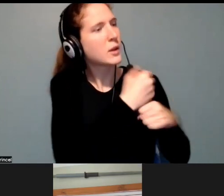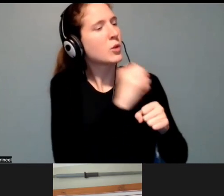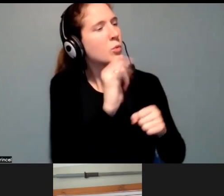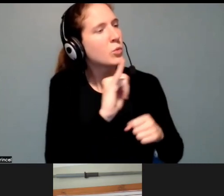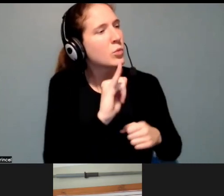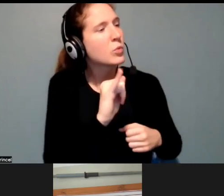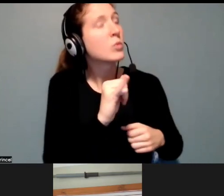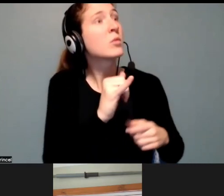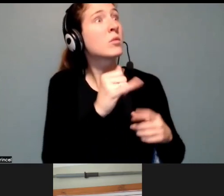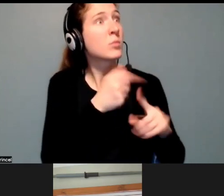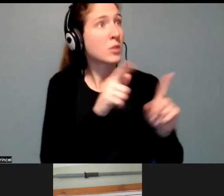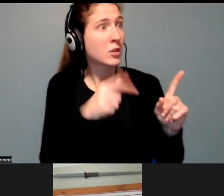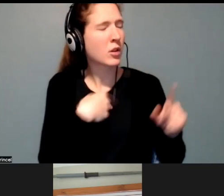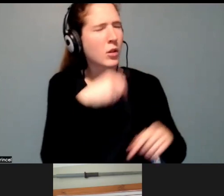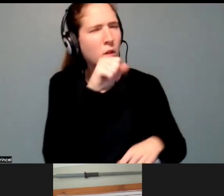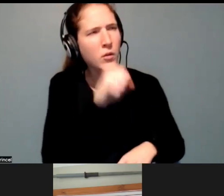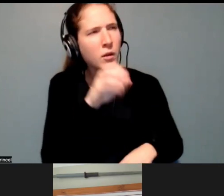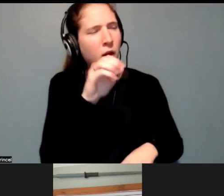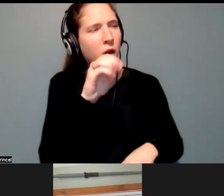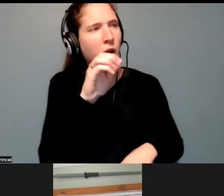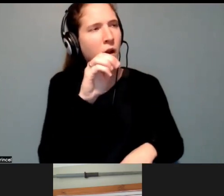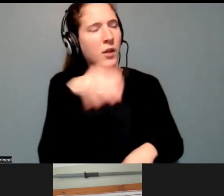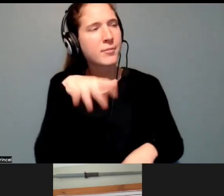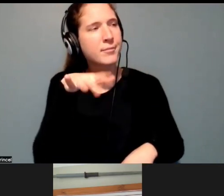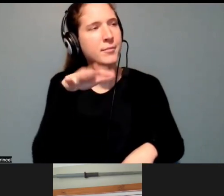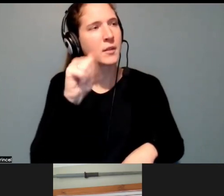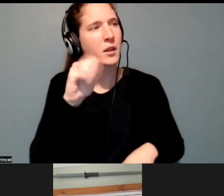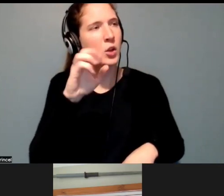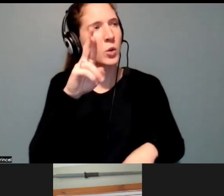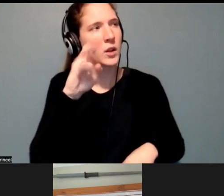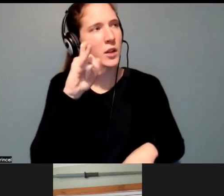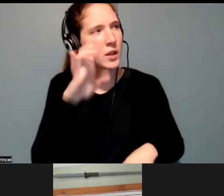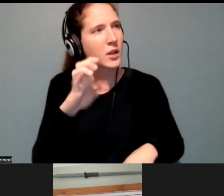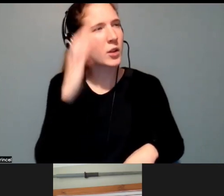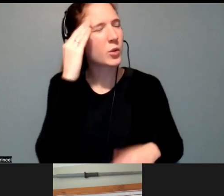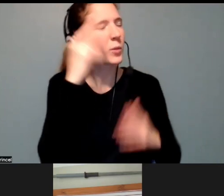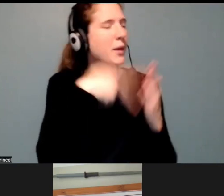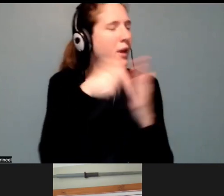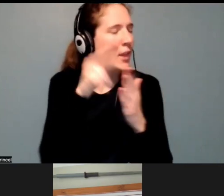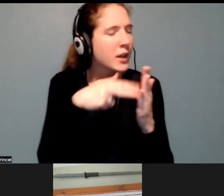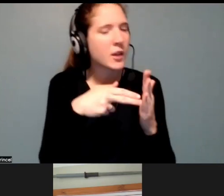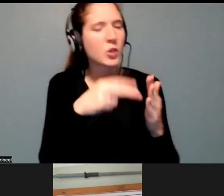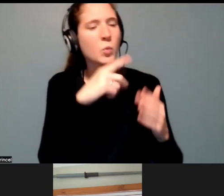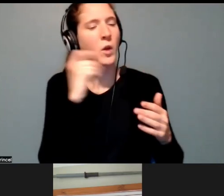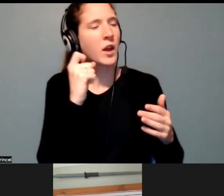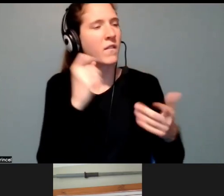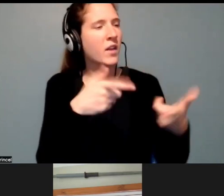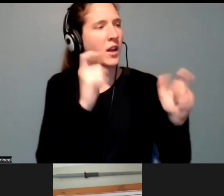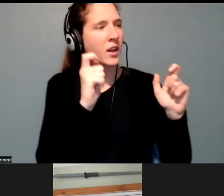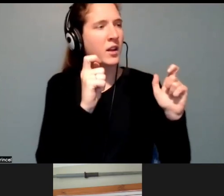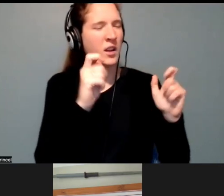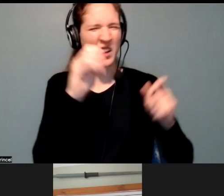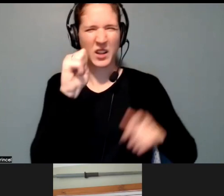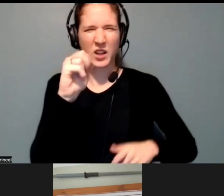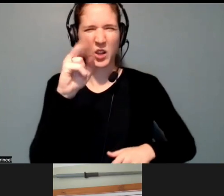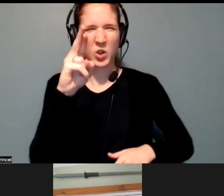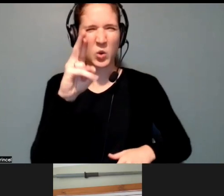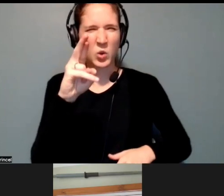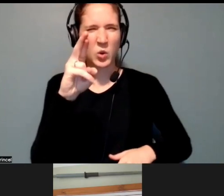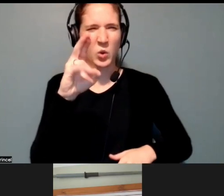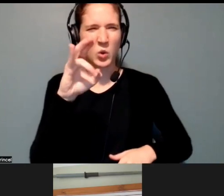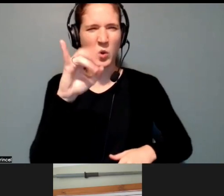how you can work with it, how it dries really quickly, and you can take it into the field easily. And I love painting, and I